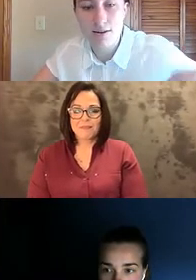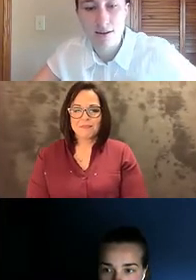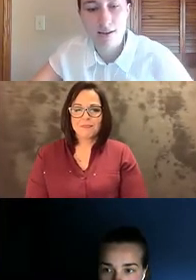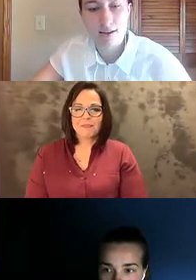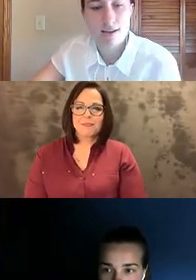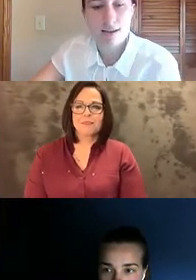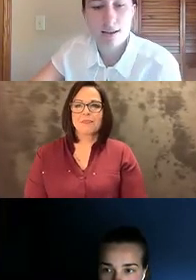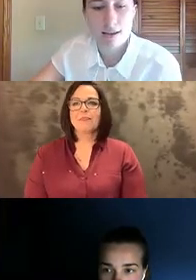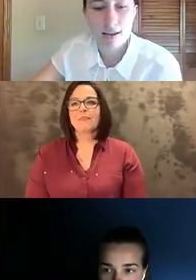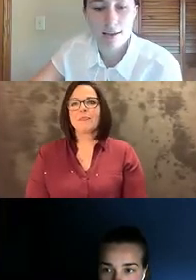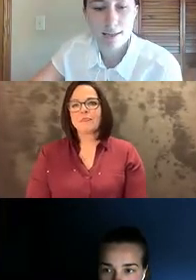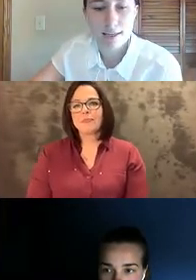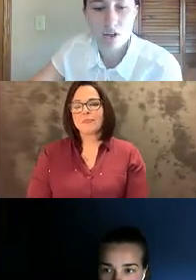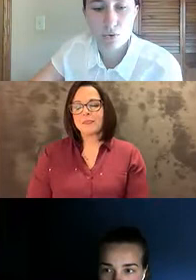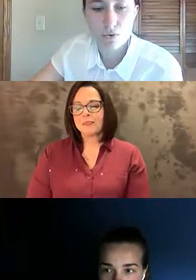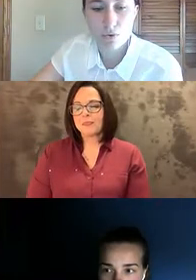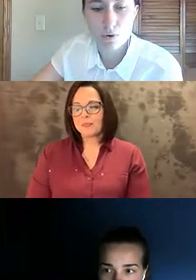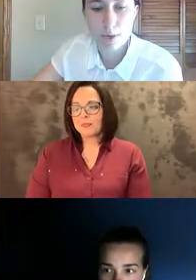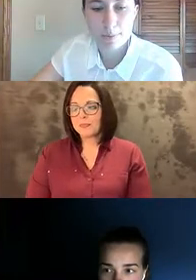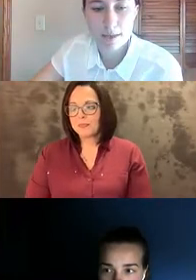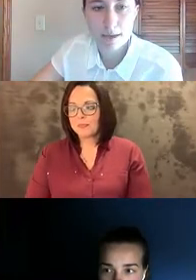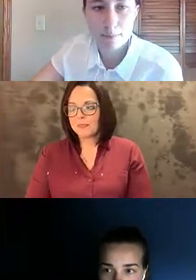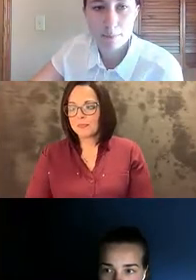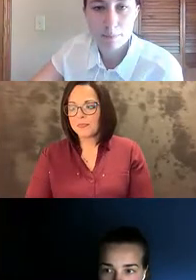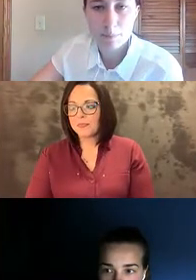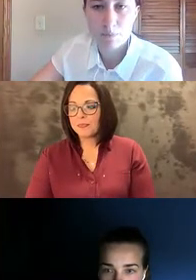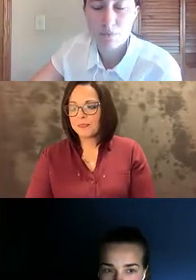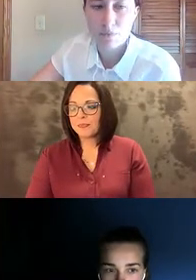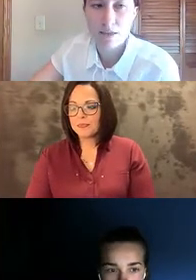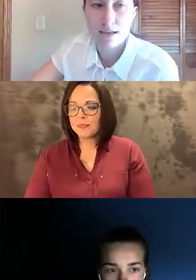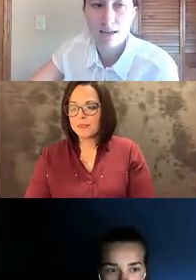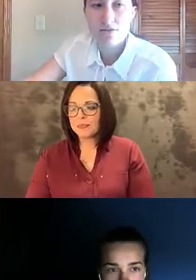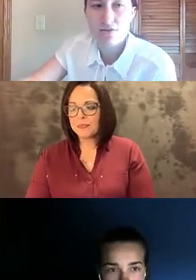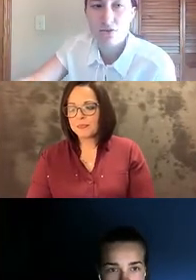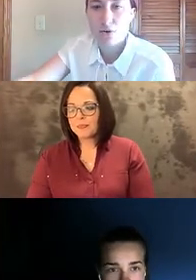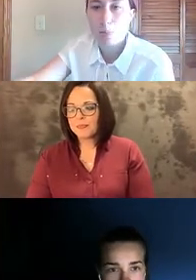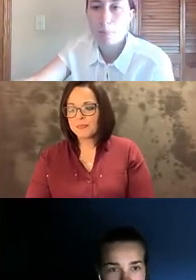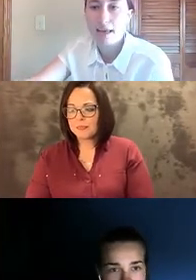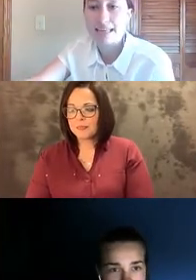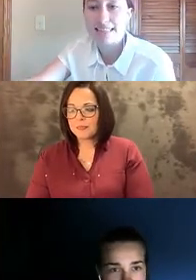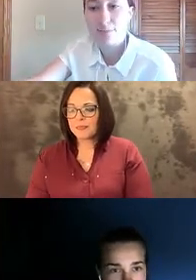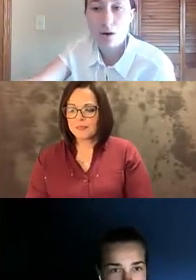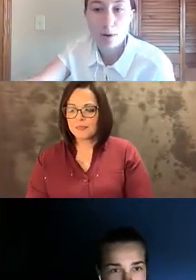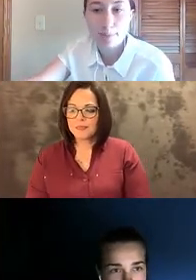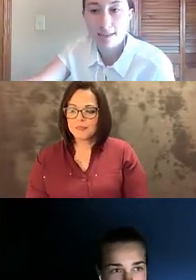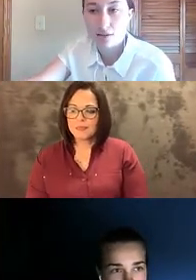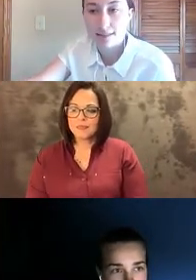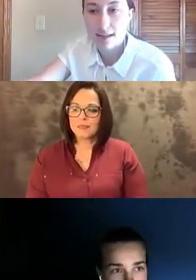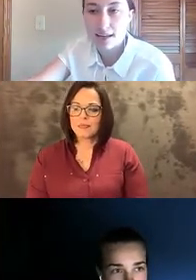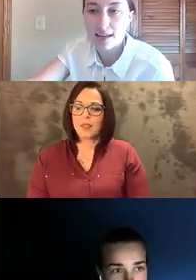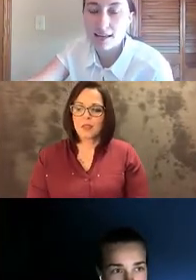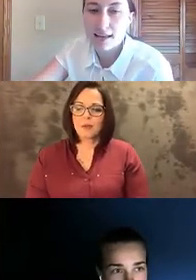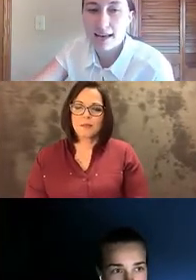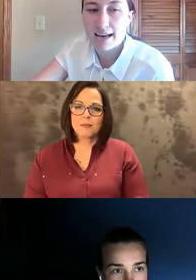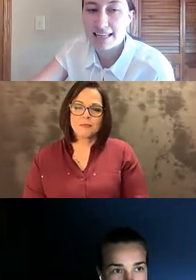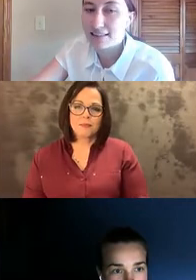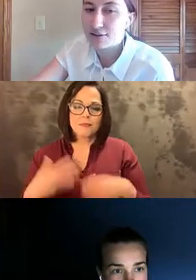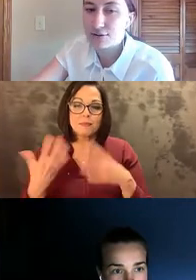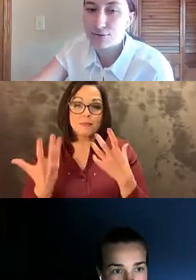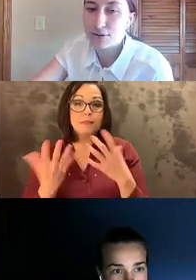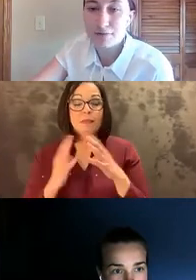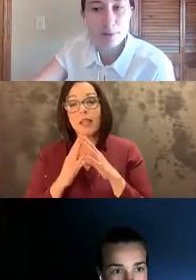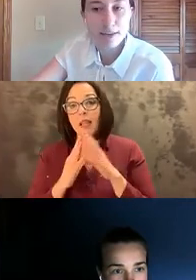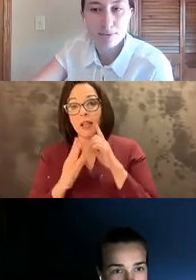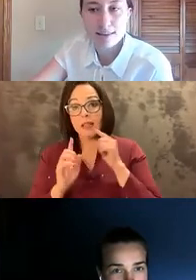here and take you to our website. So this is what our website looks like. And